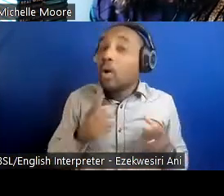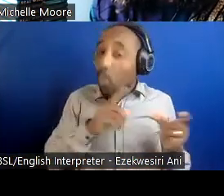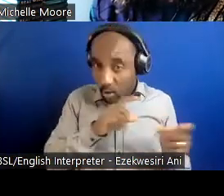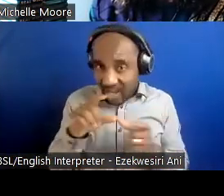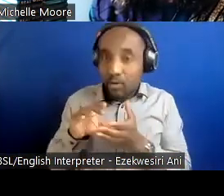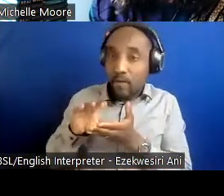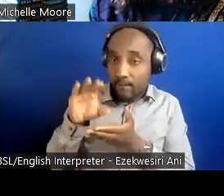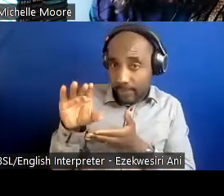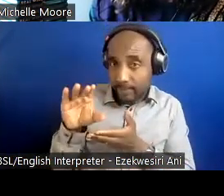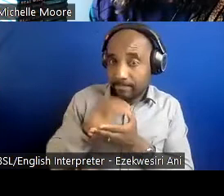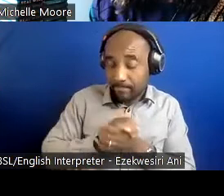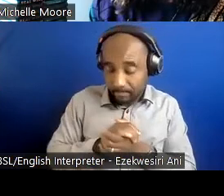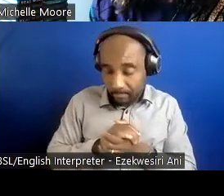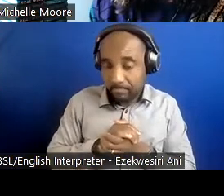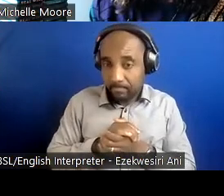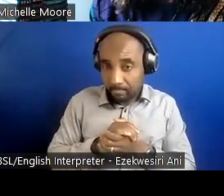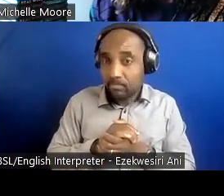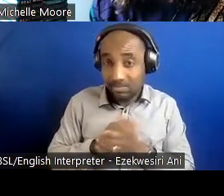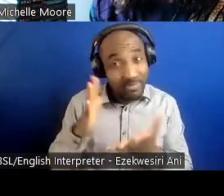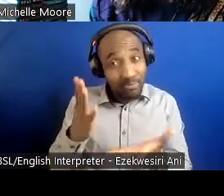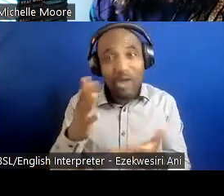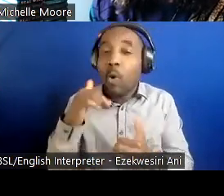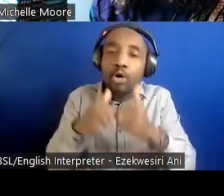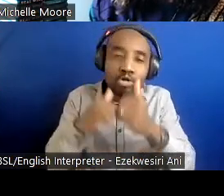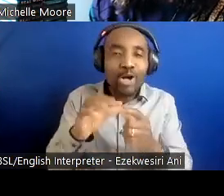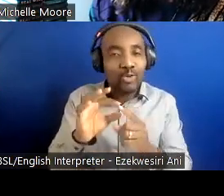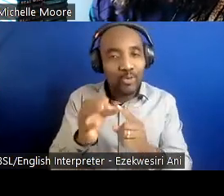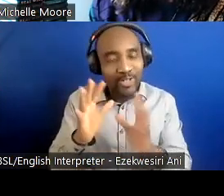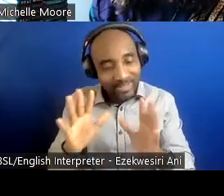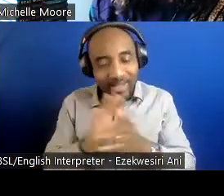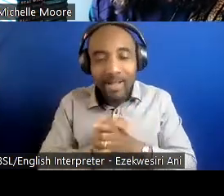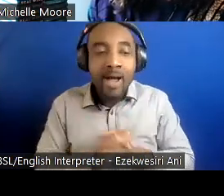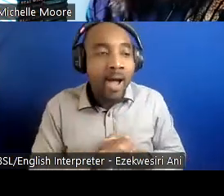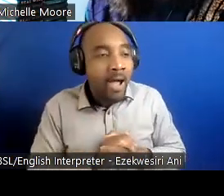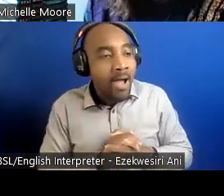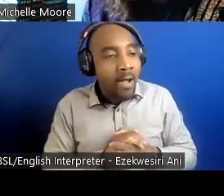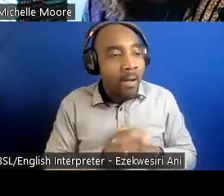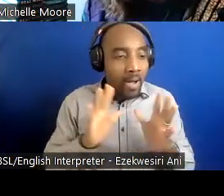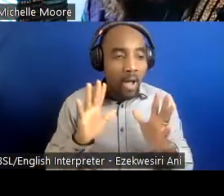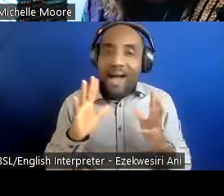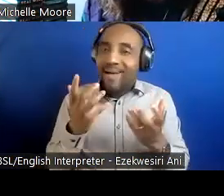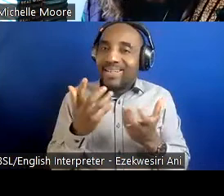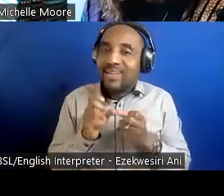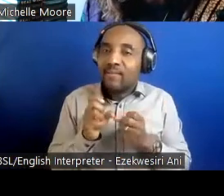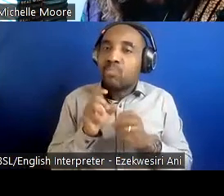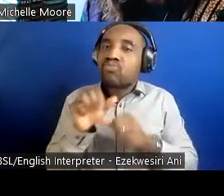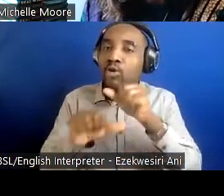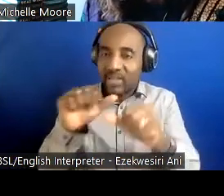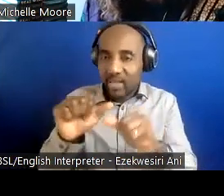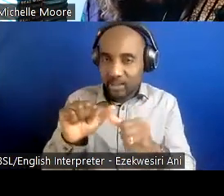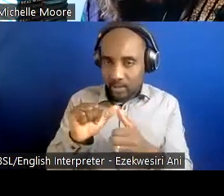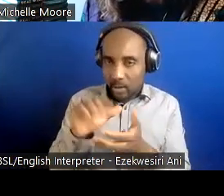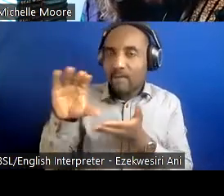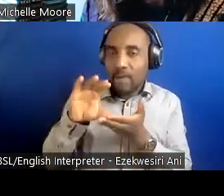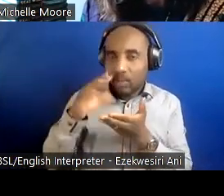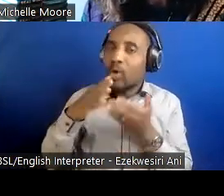and we're looking, I mean, this is quite a structural point, but we're looking to transform how we make our funding available in an open sense, because we